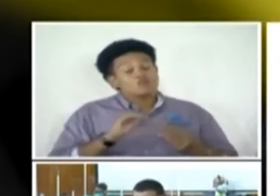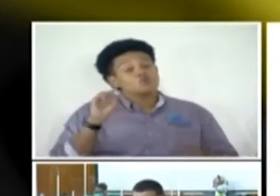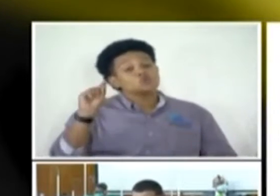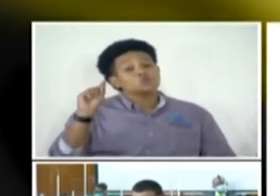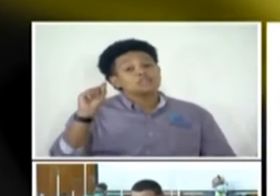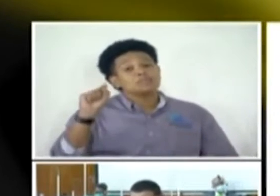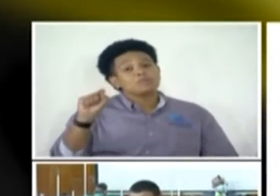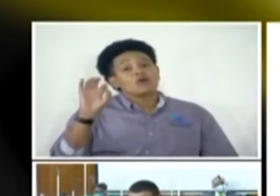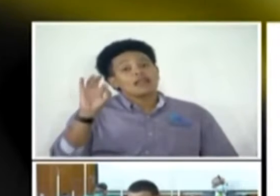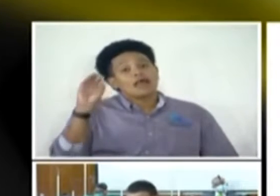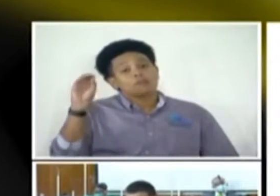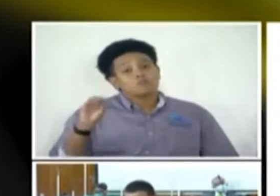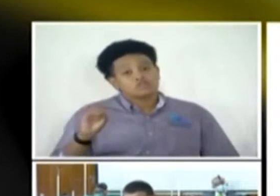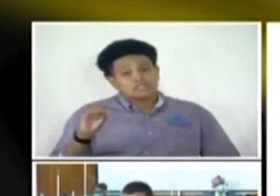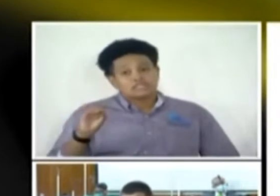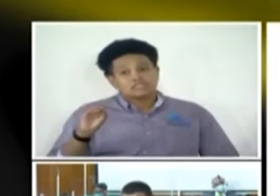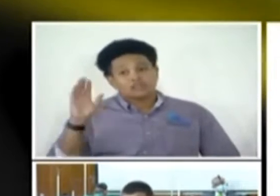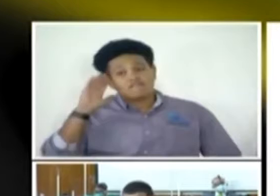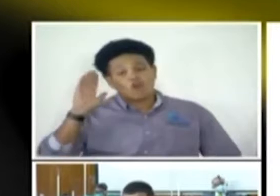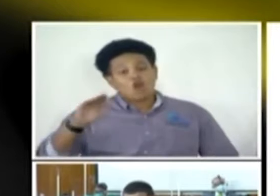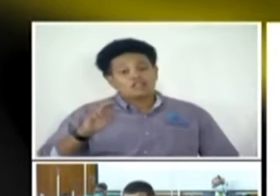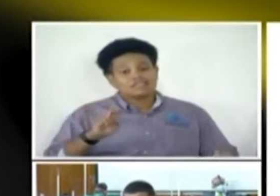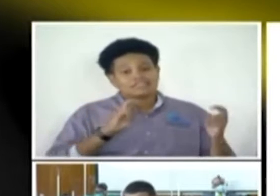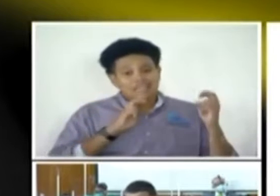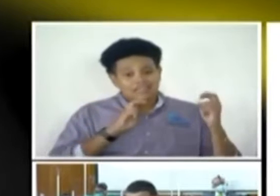.9% of all deaths.